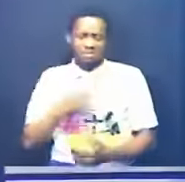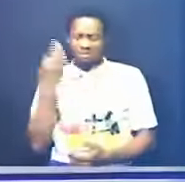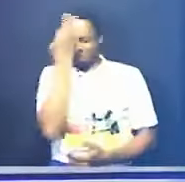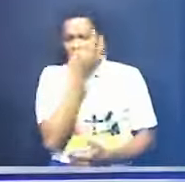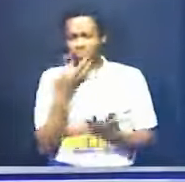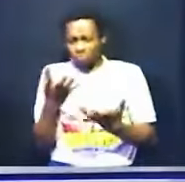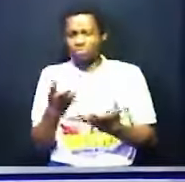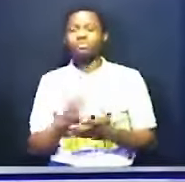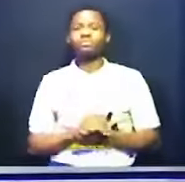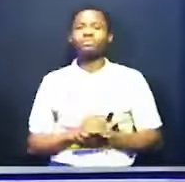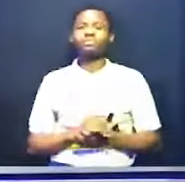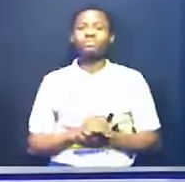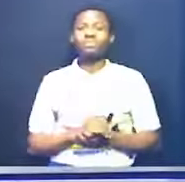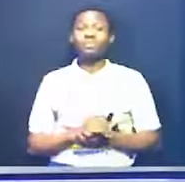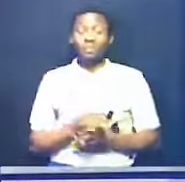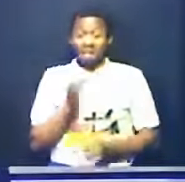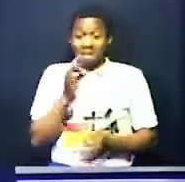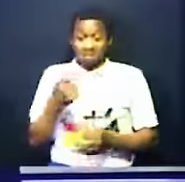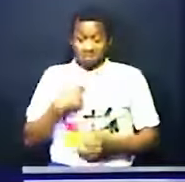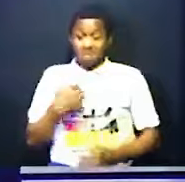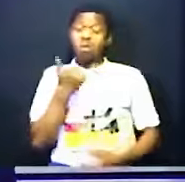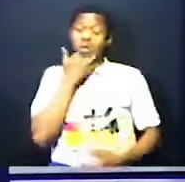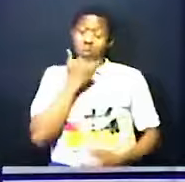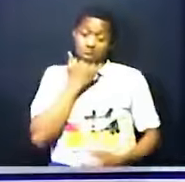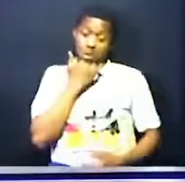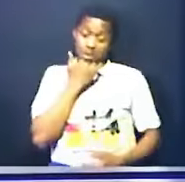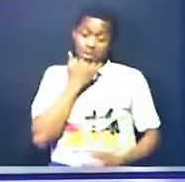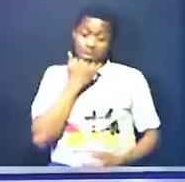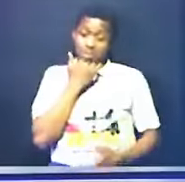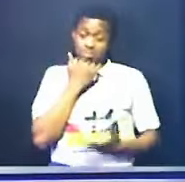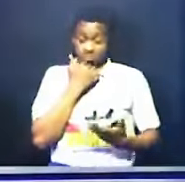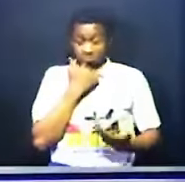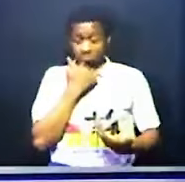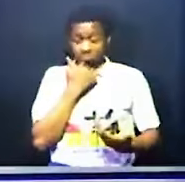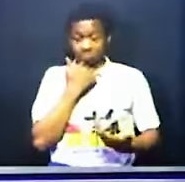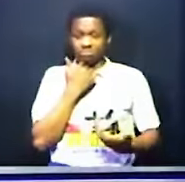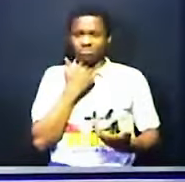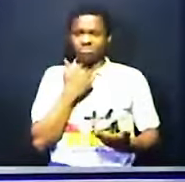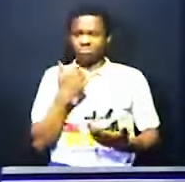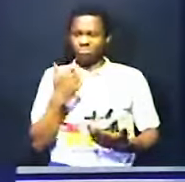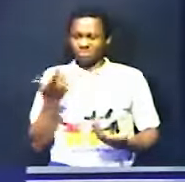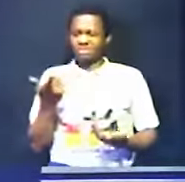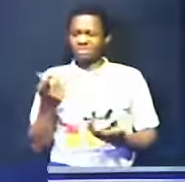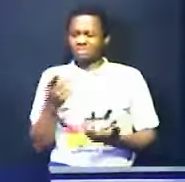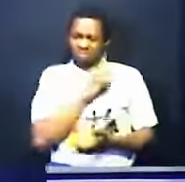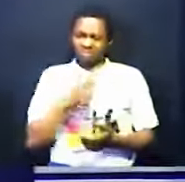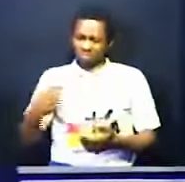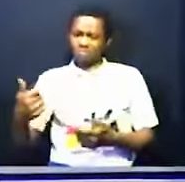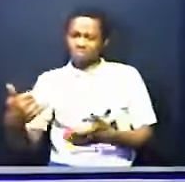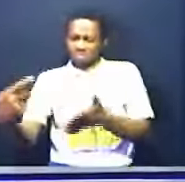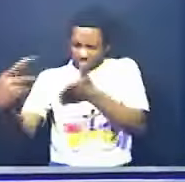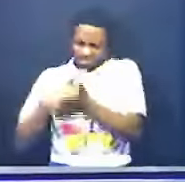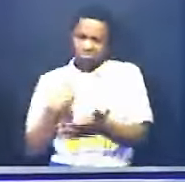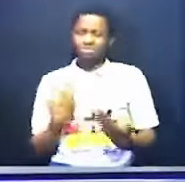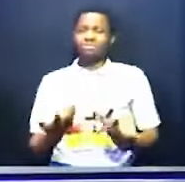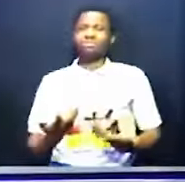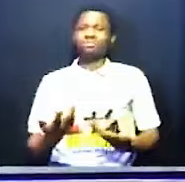who major. If I'm guilty of anything, a so be dame soa, let him put me to death.